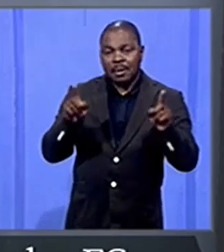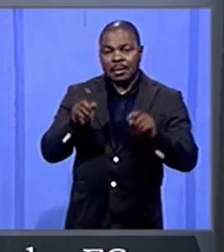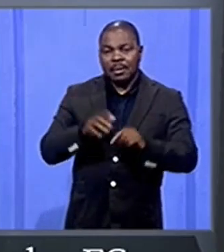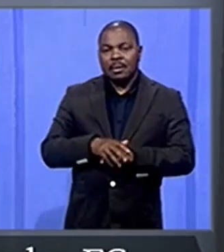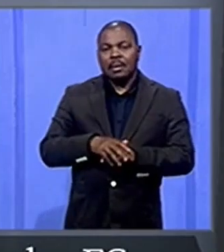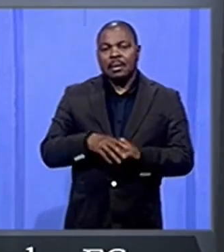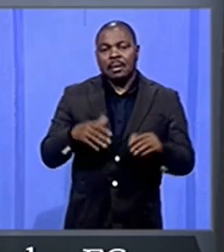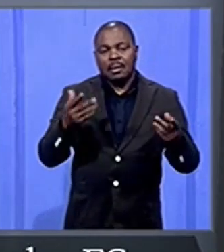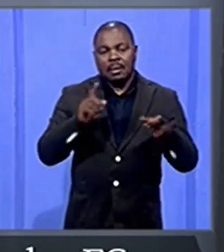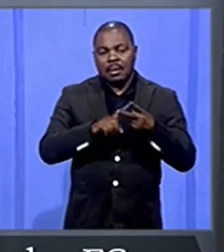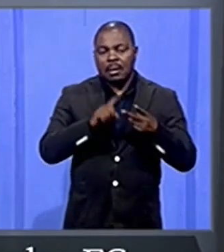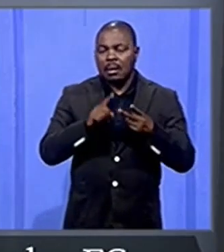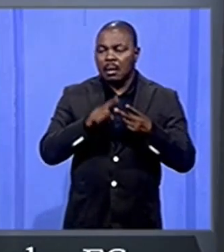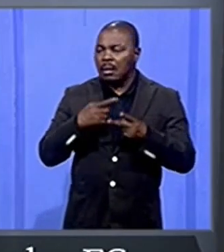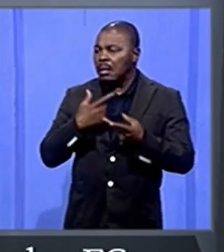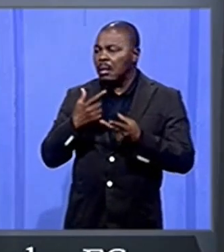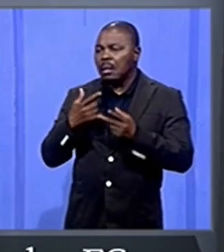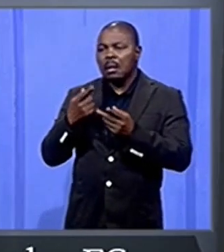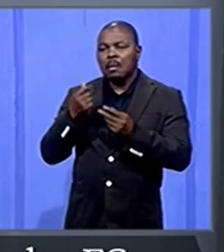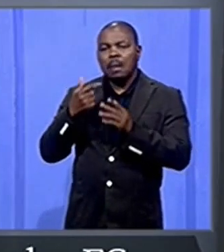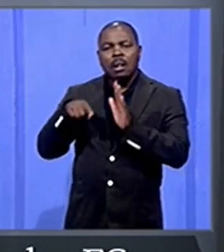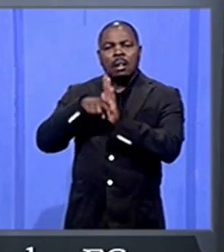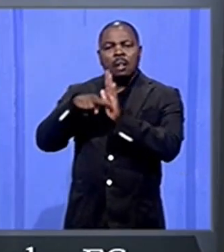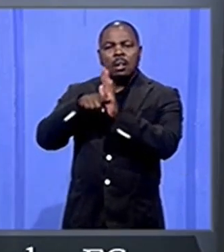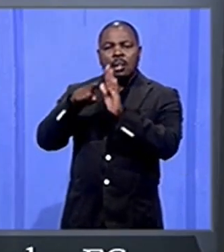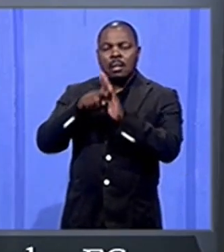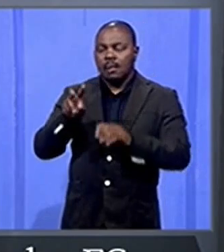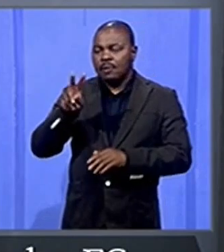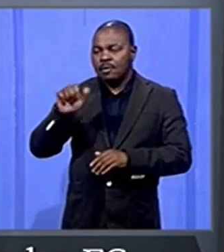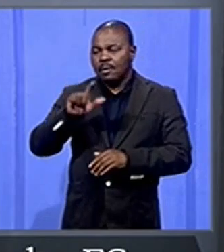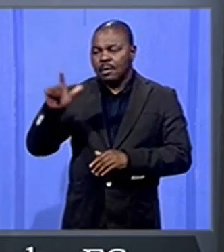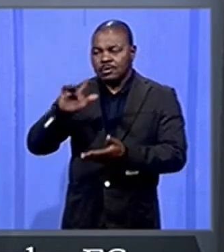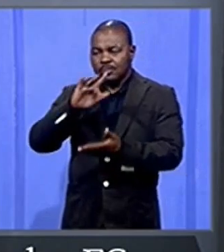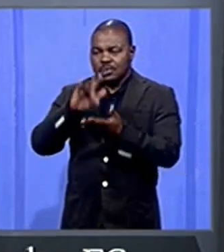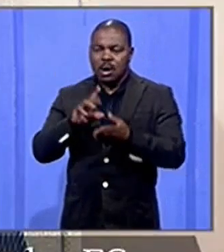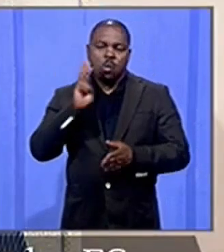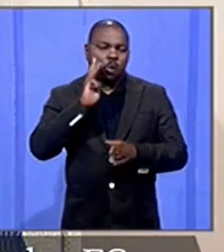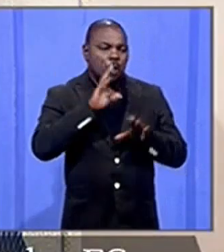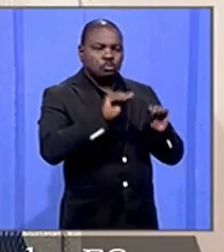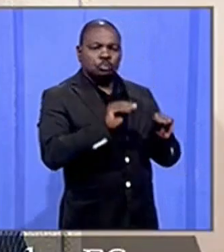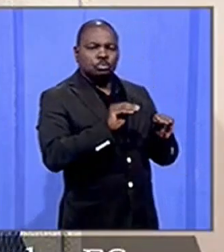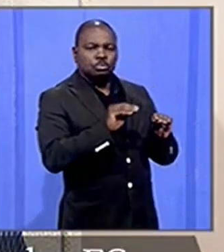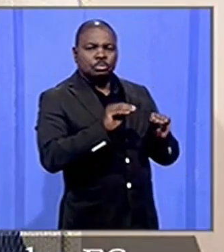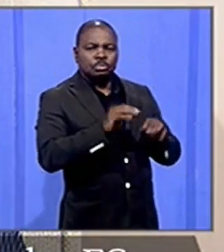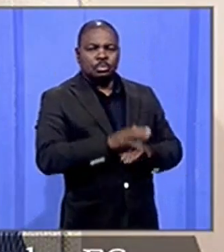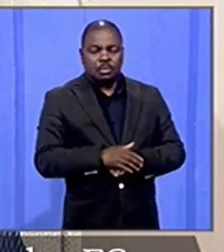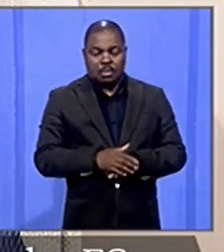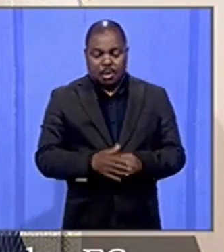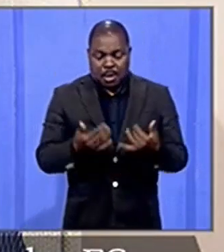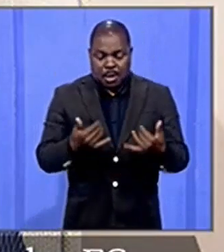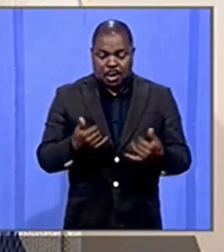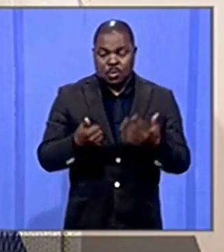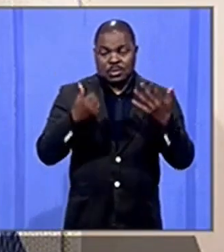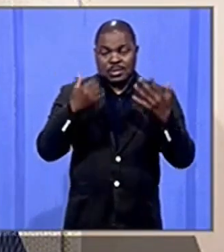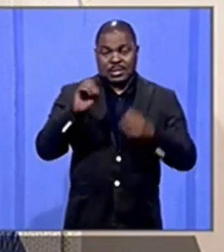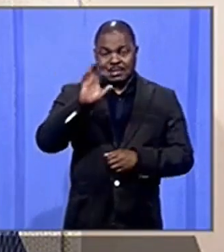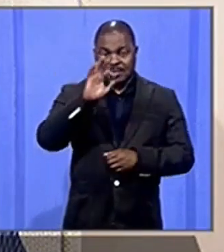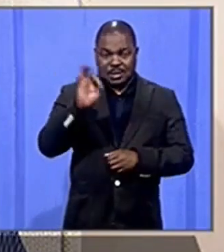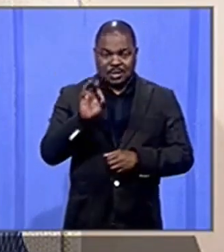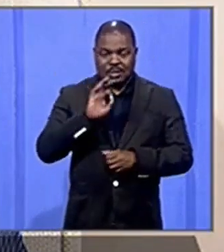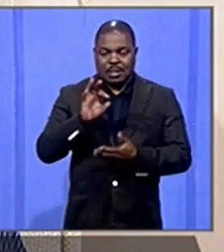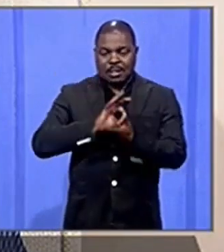levels are growing and the Vaal Central decides to stop the water. At the moment, 60% of the water, purified